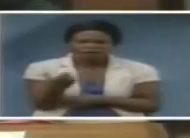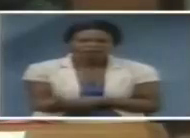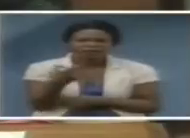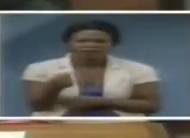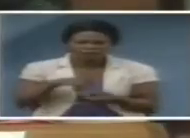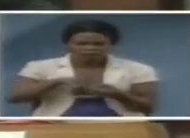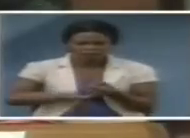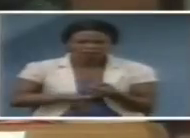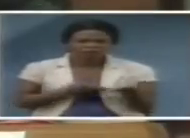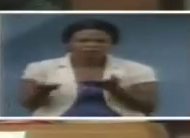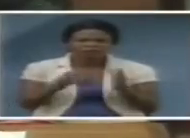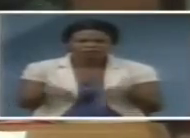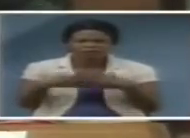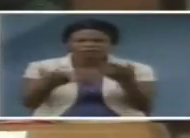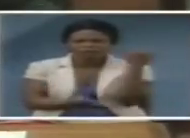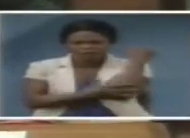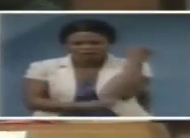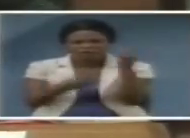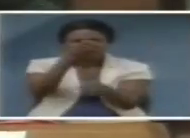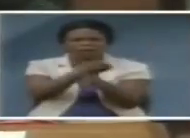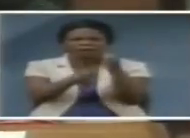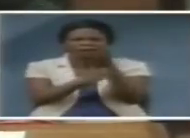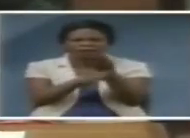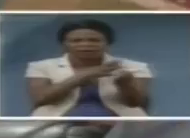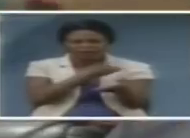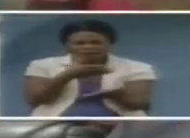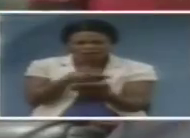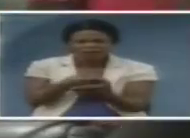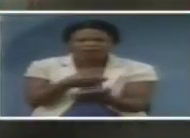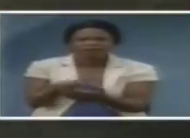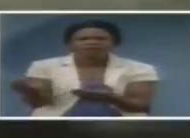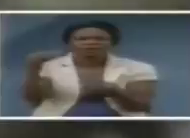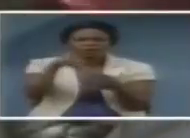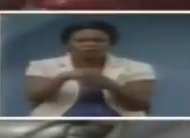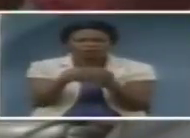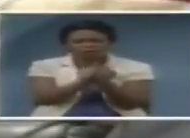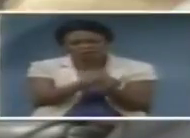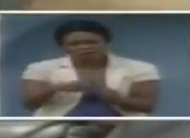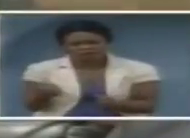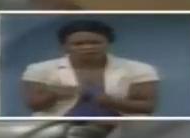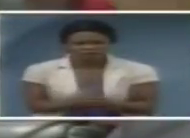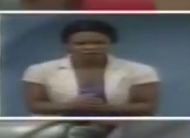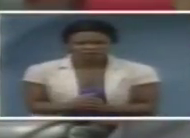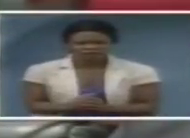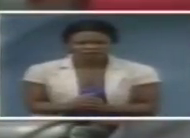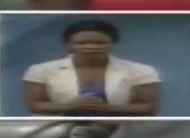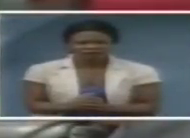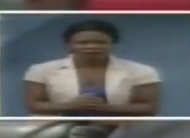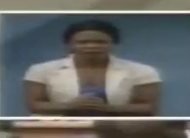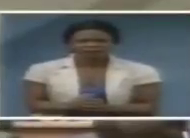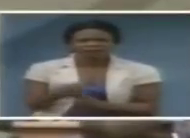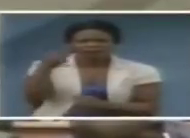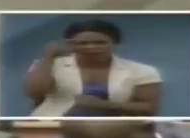terms of inadequate social service delivery, poor infrastructure, and financial exclusion, among